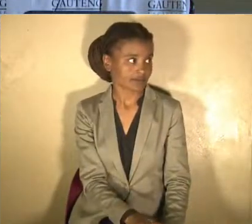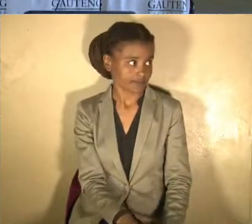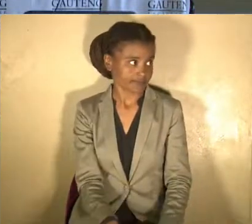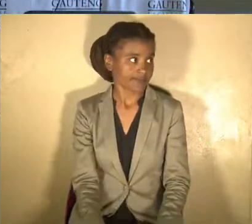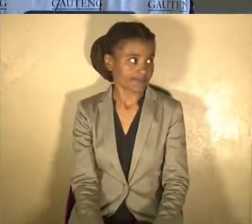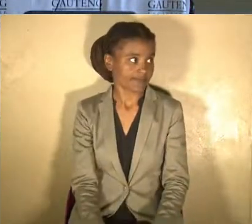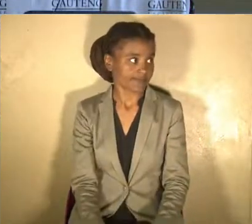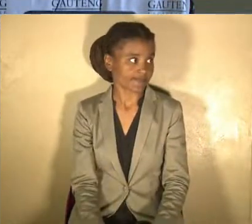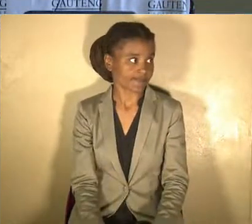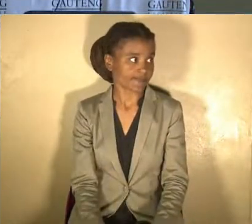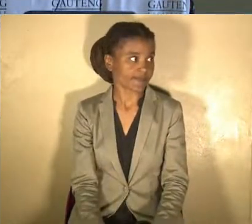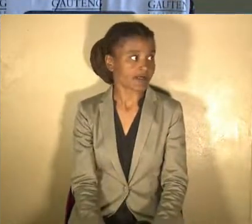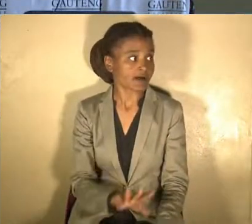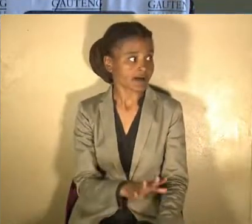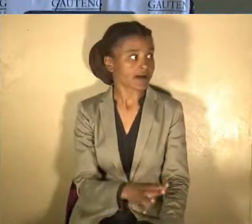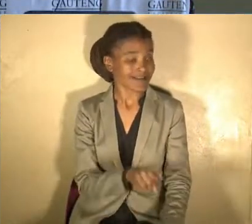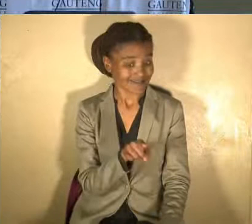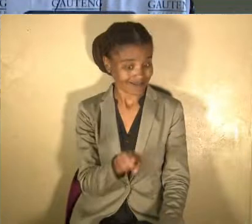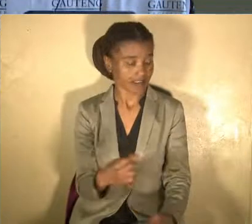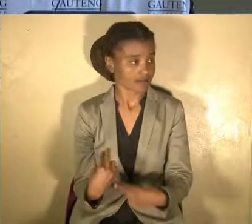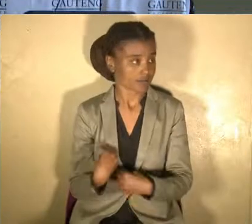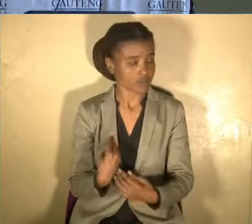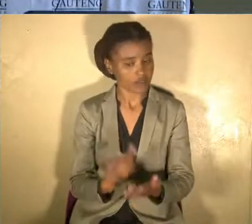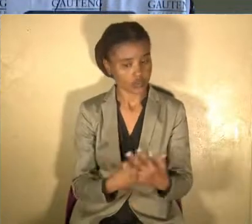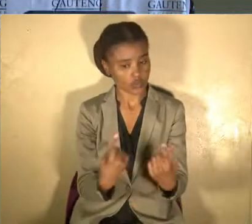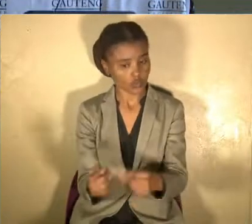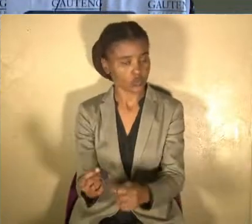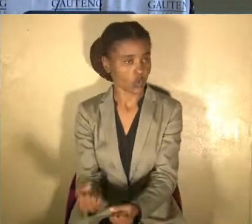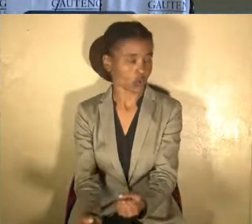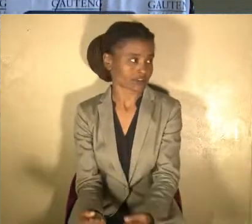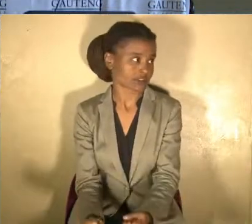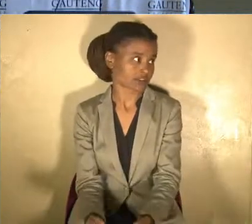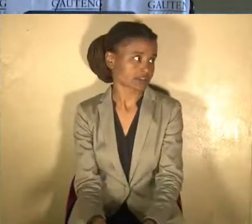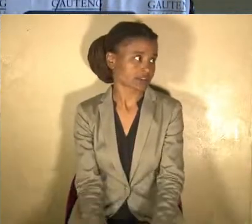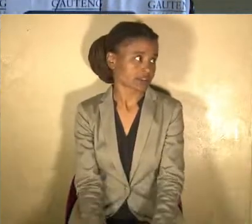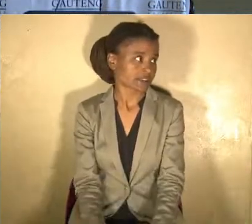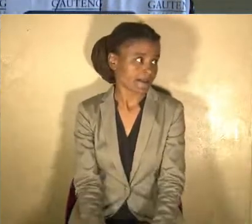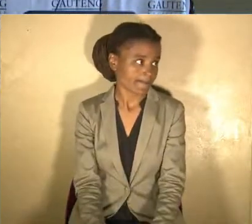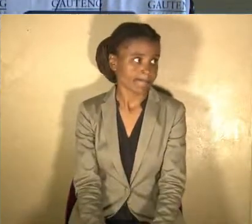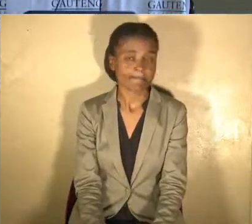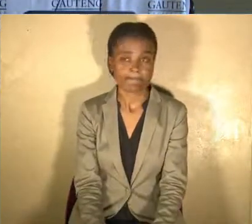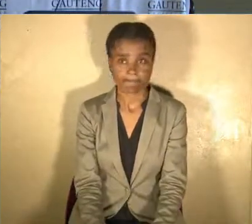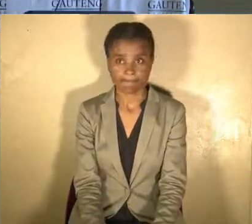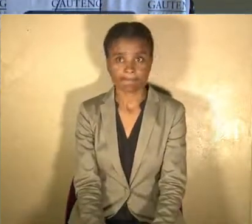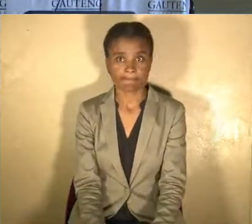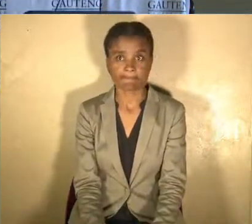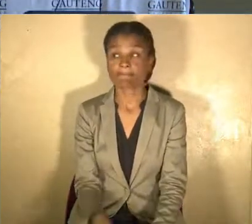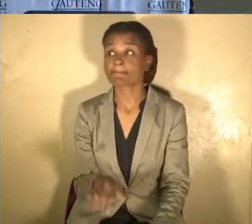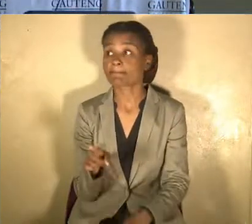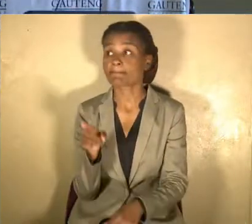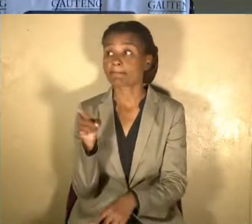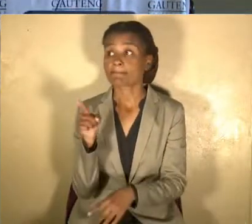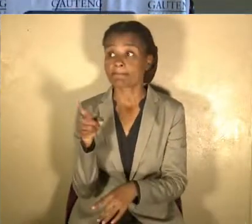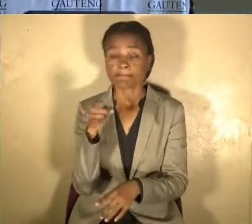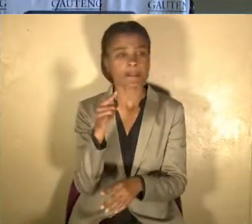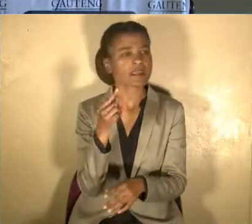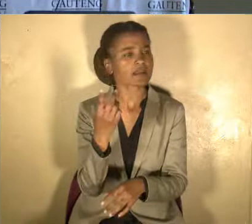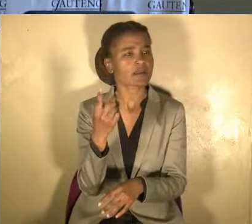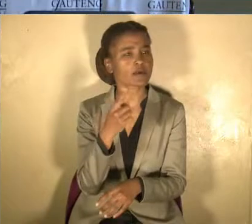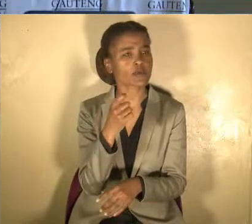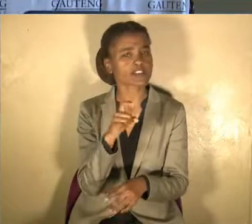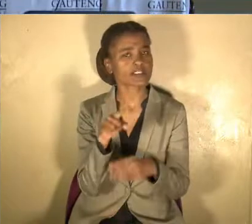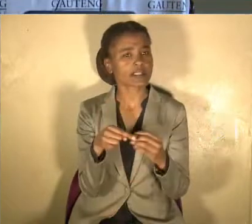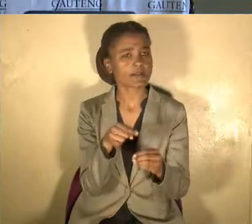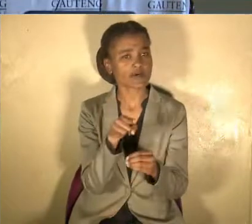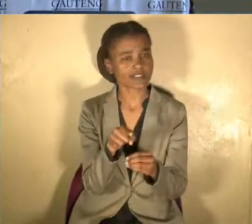court. Re tlo kopa whoever are responding I cover le yona hore how does this amendment assist in